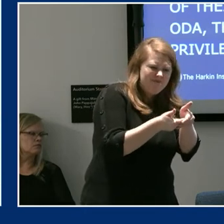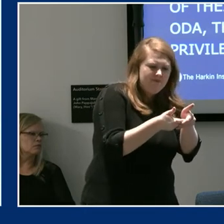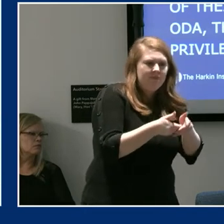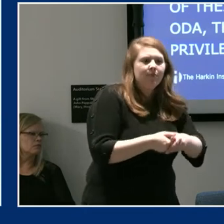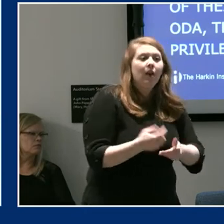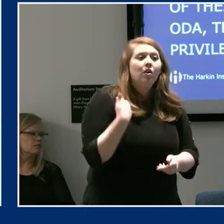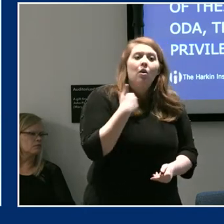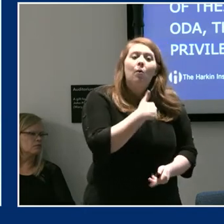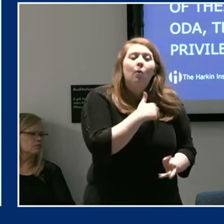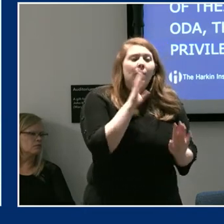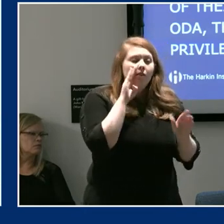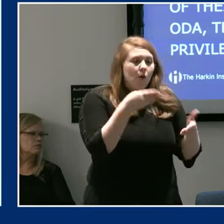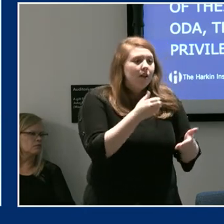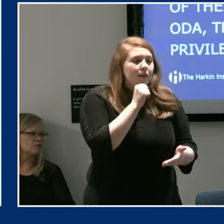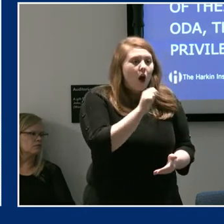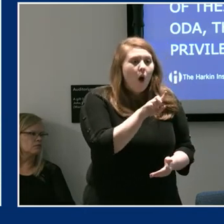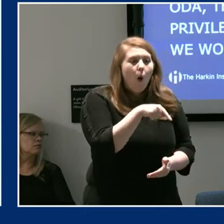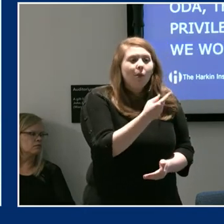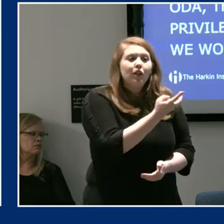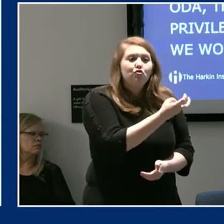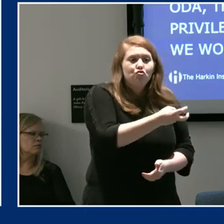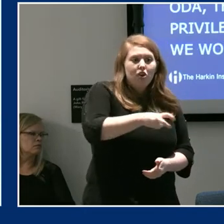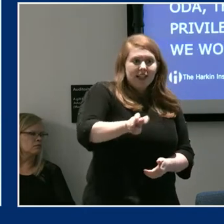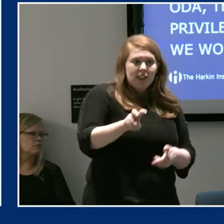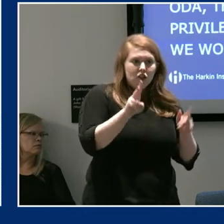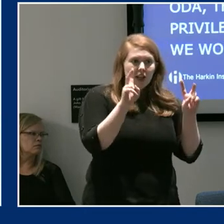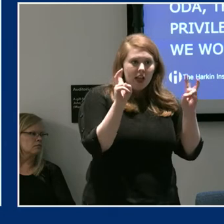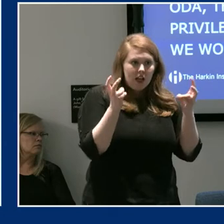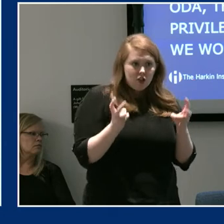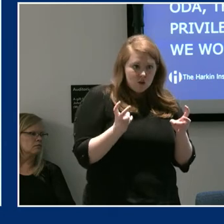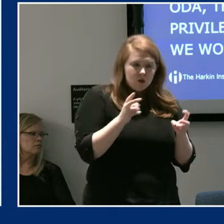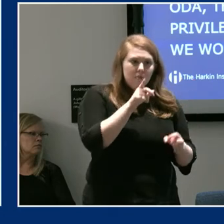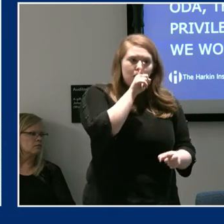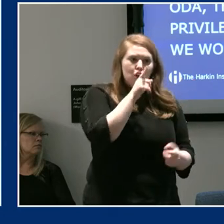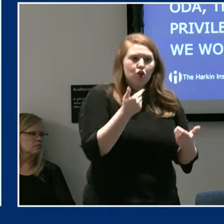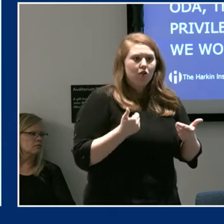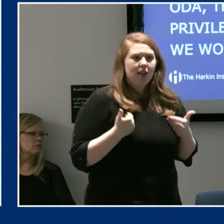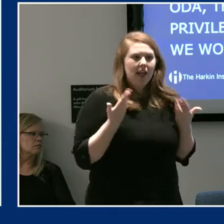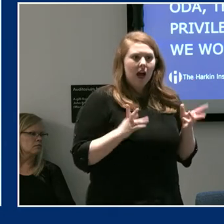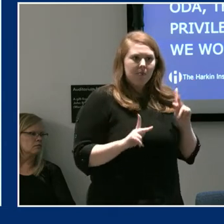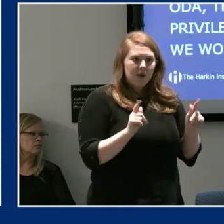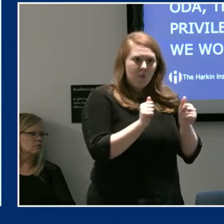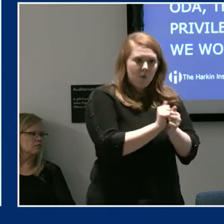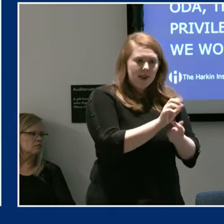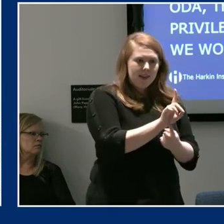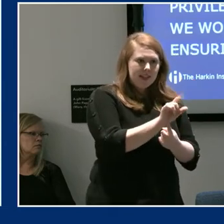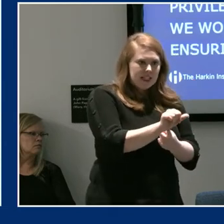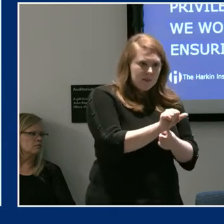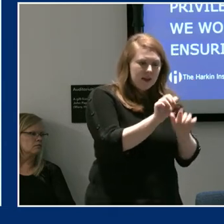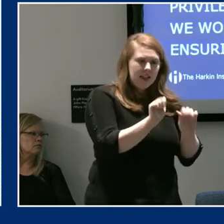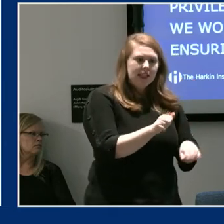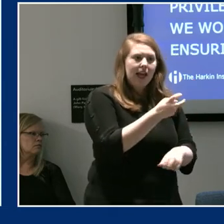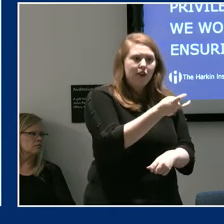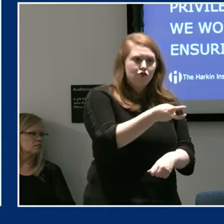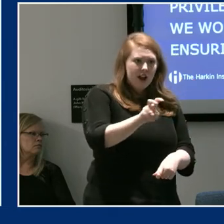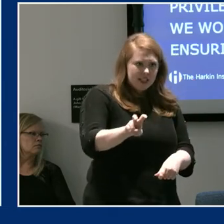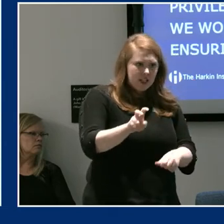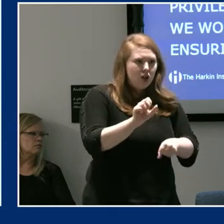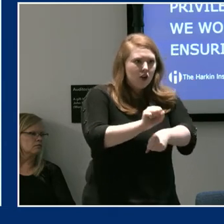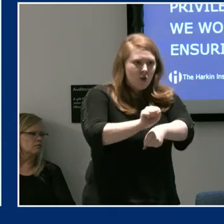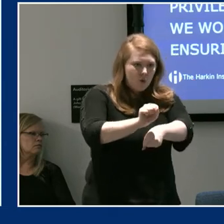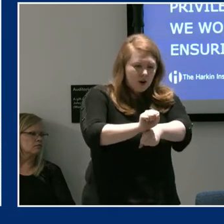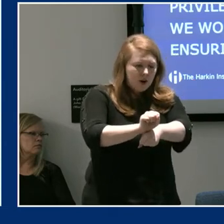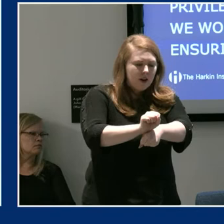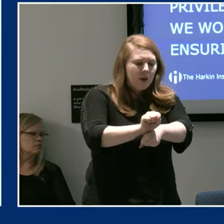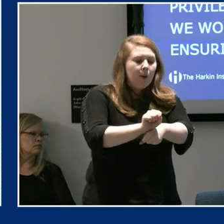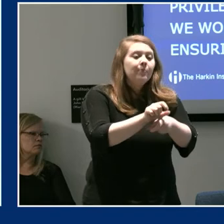on transition issues and ensuring that young people with disabilities can transition into the workforce,